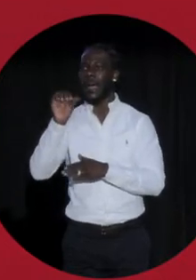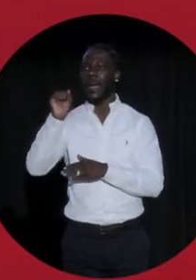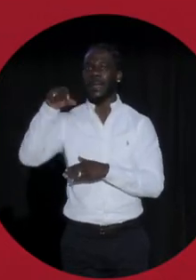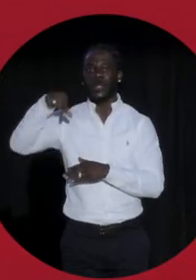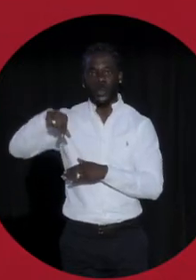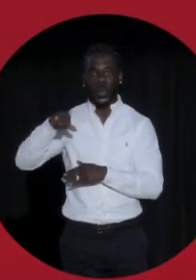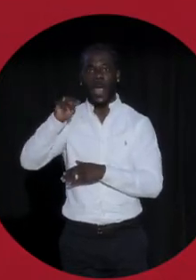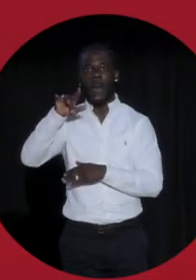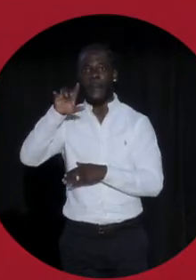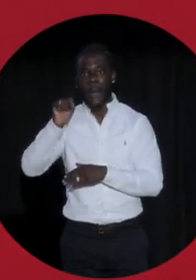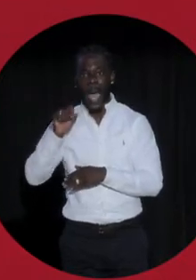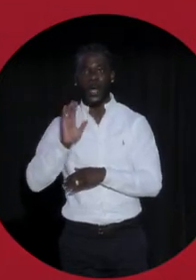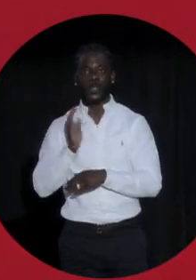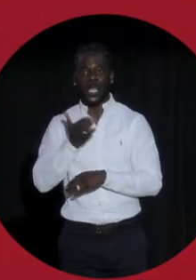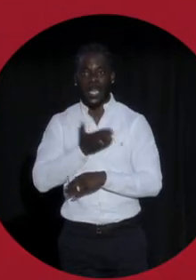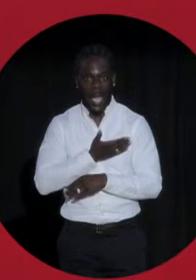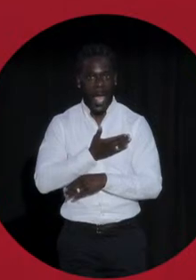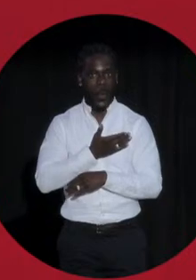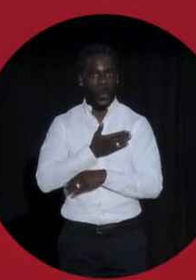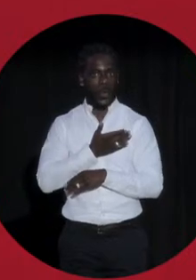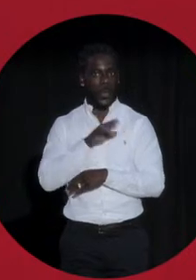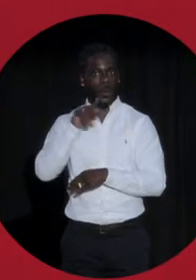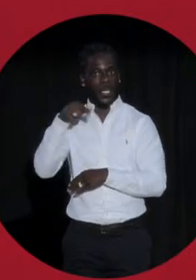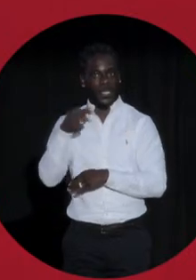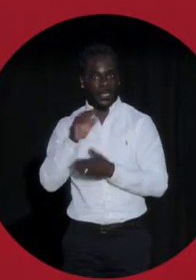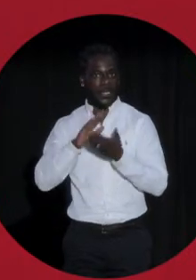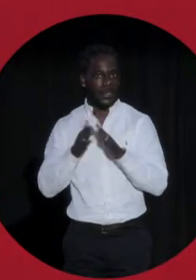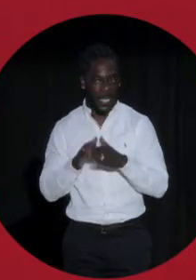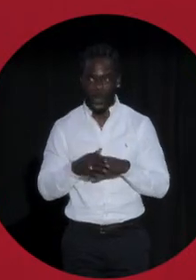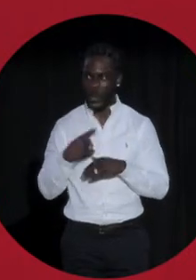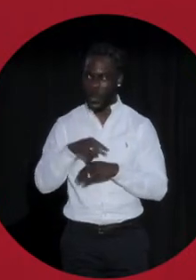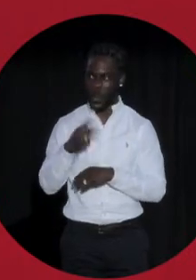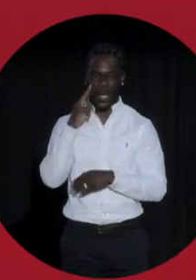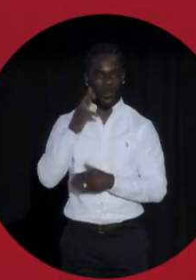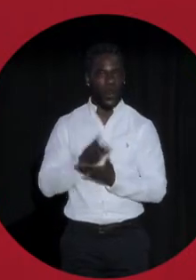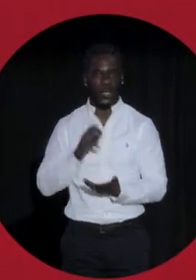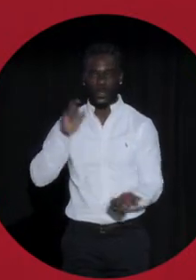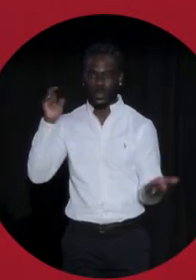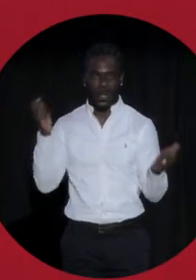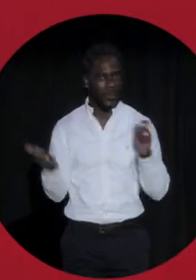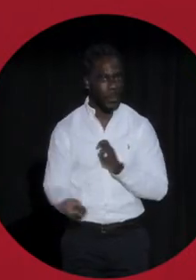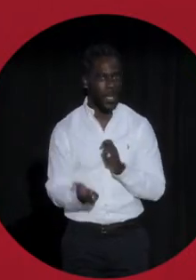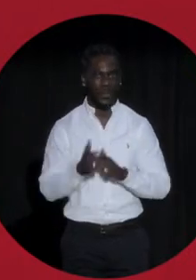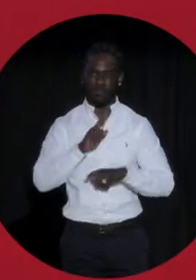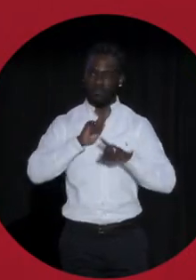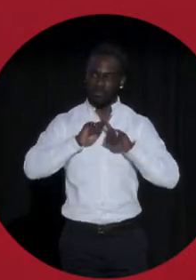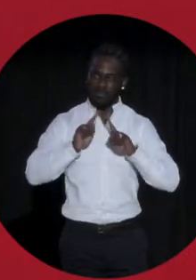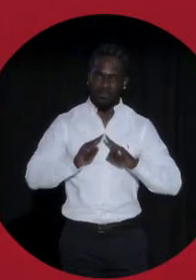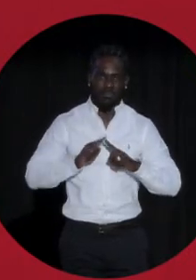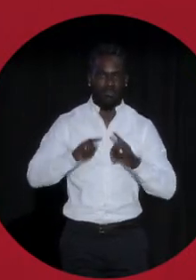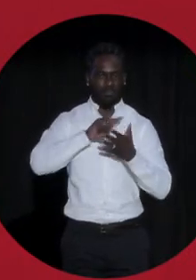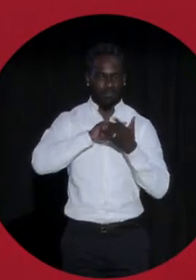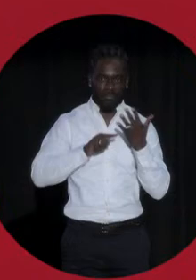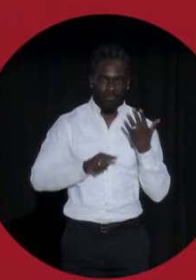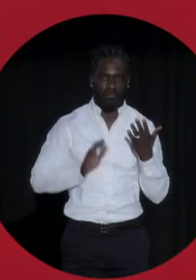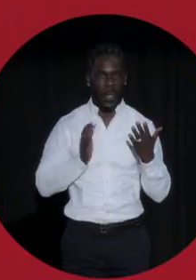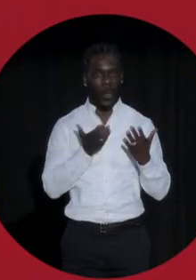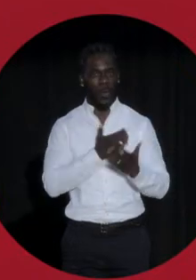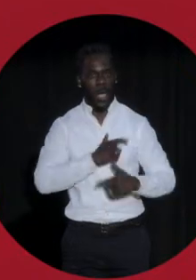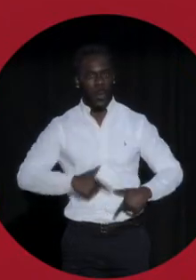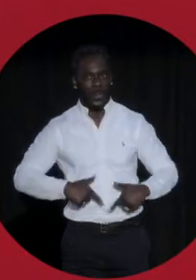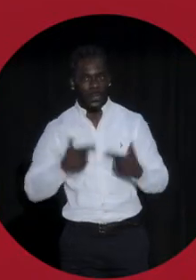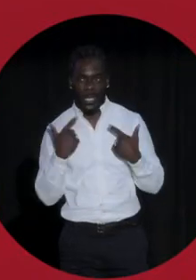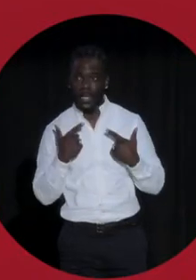our beloved Prince George's County, a place that has witnessed transformation in all aspects of our lives.